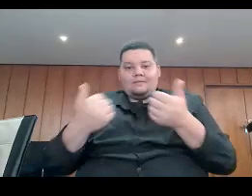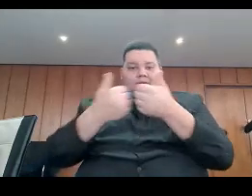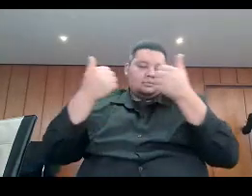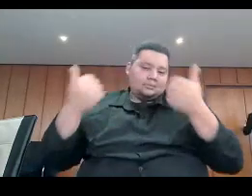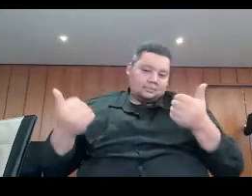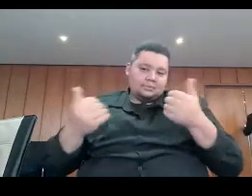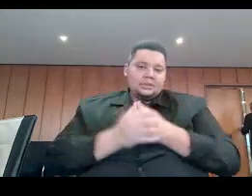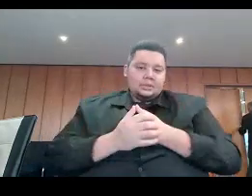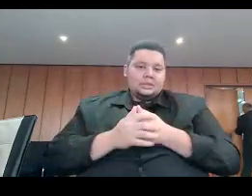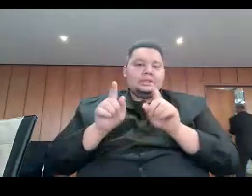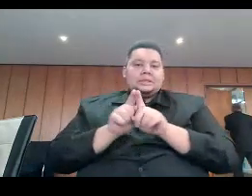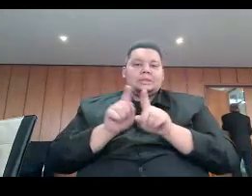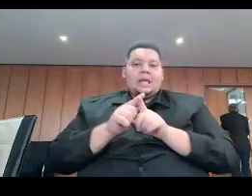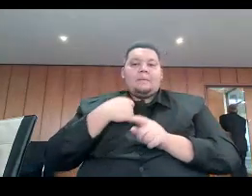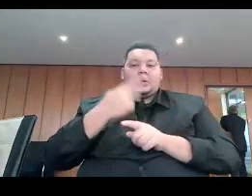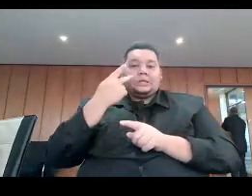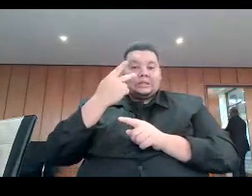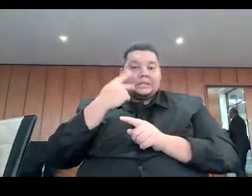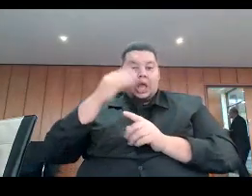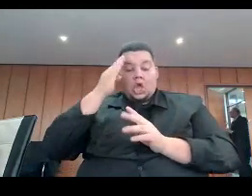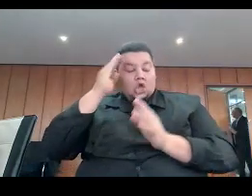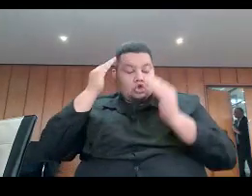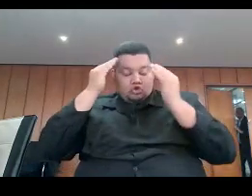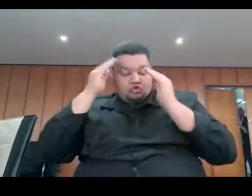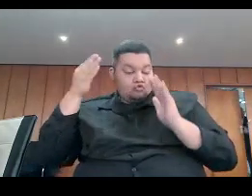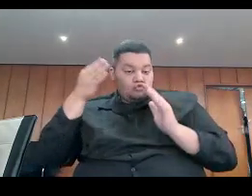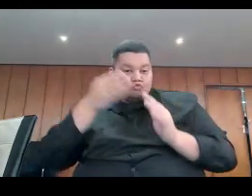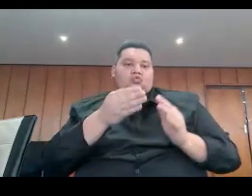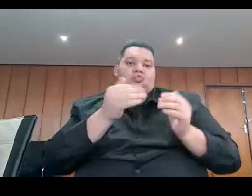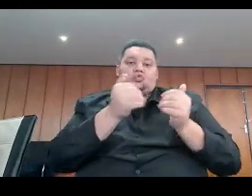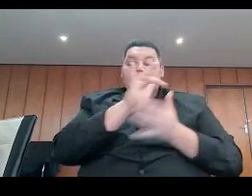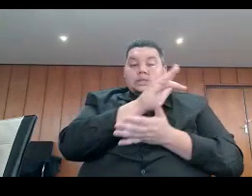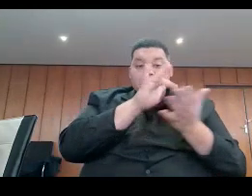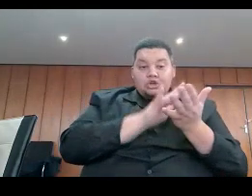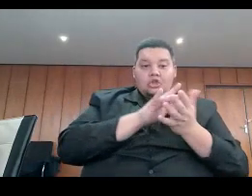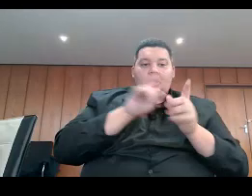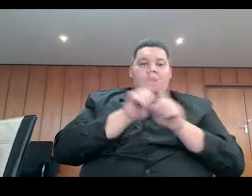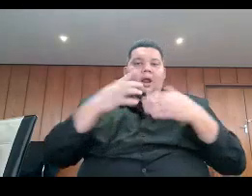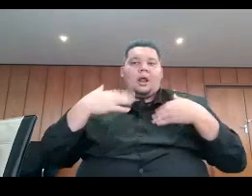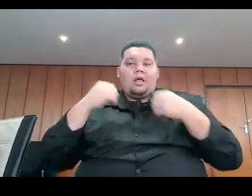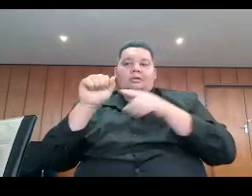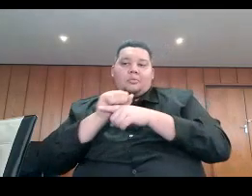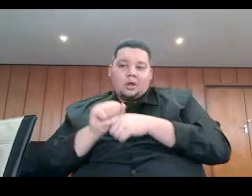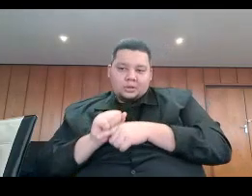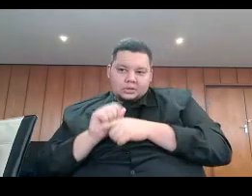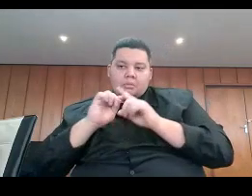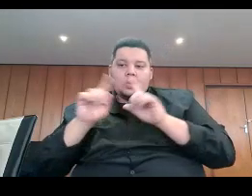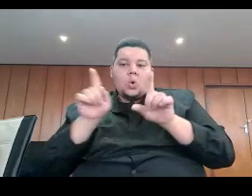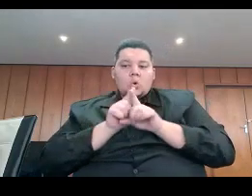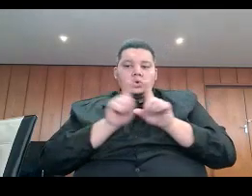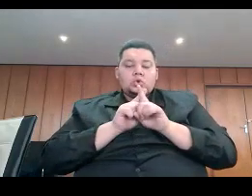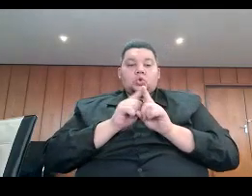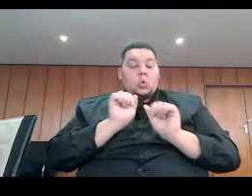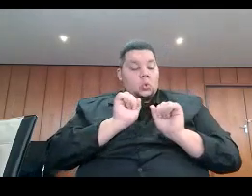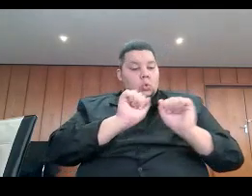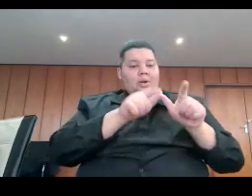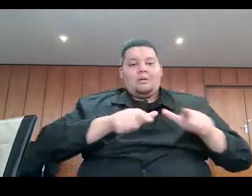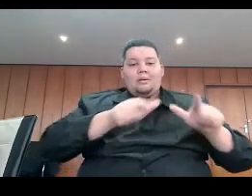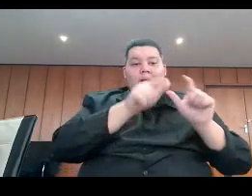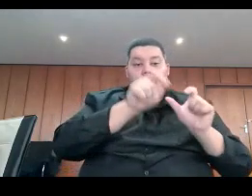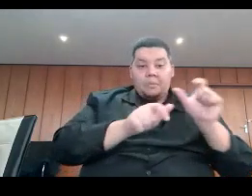see Eurocentric dominant curriculum and health practices, the devaluing of indigenous people and